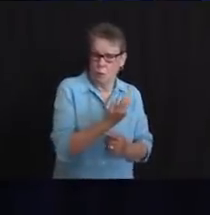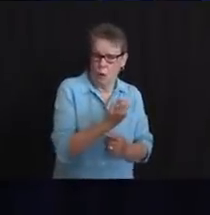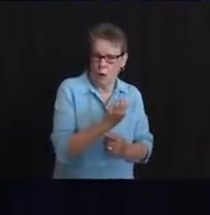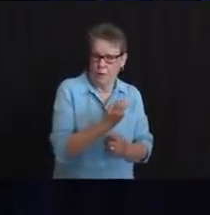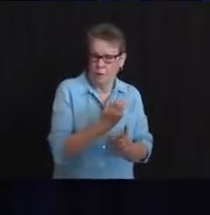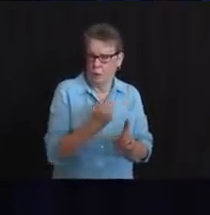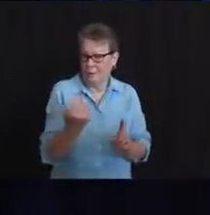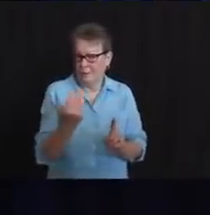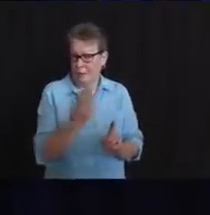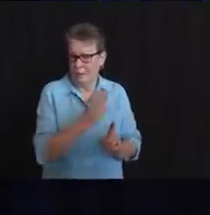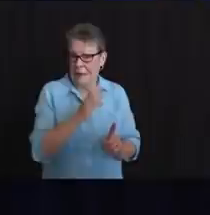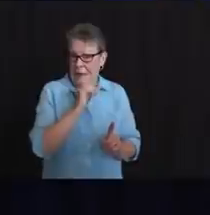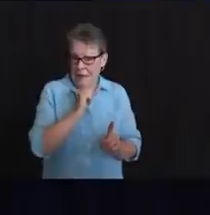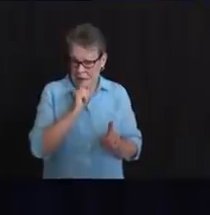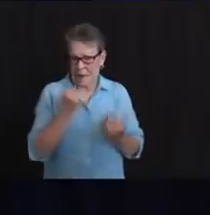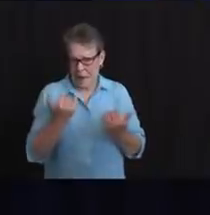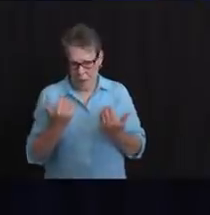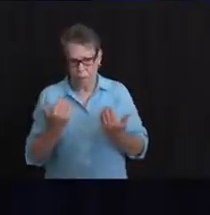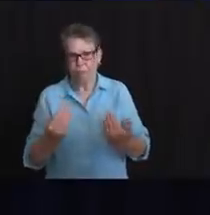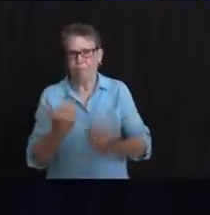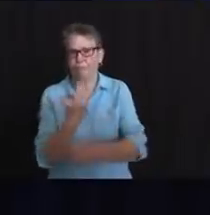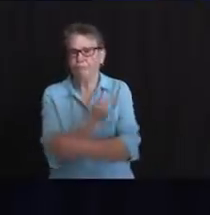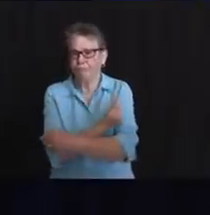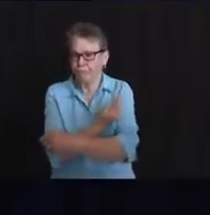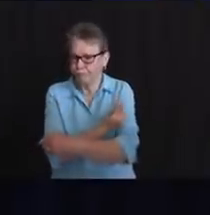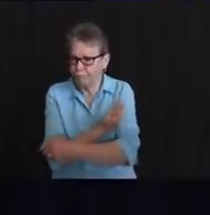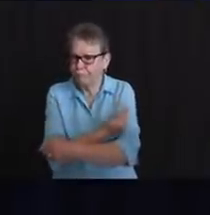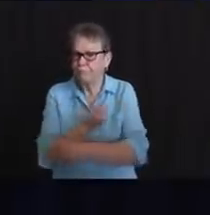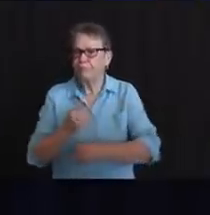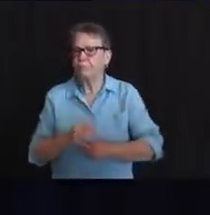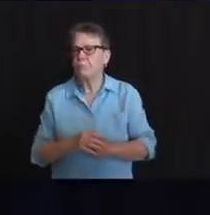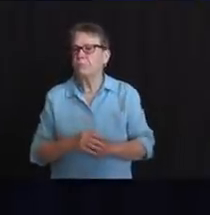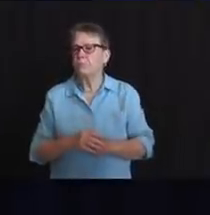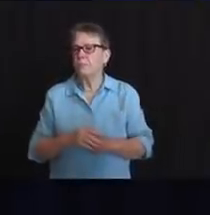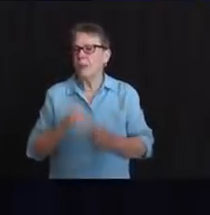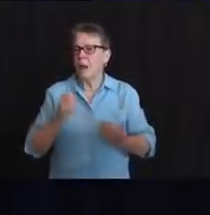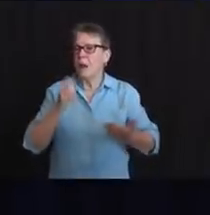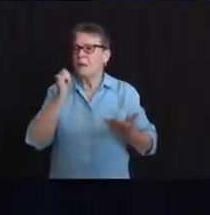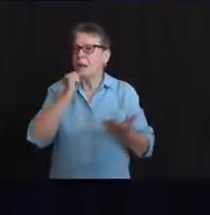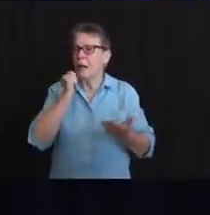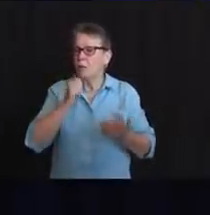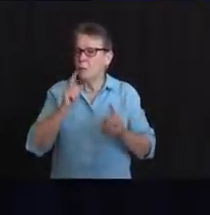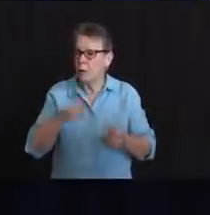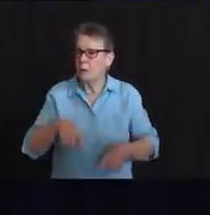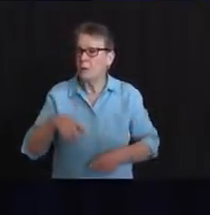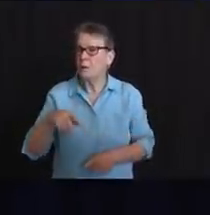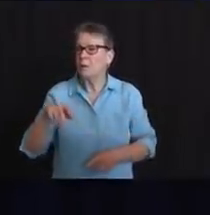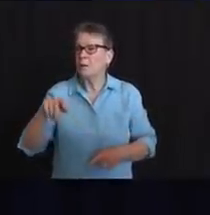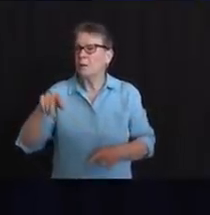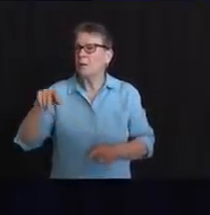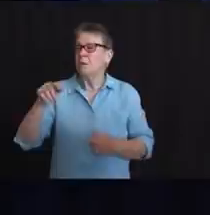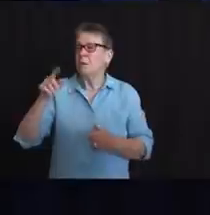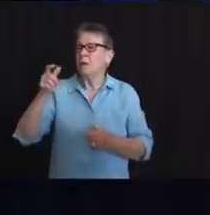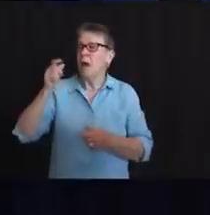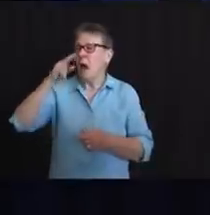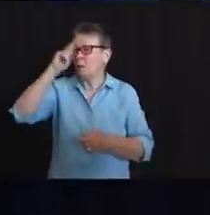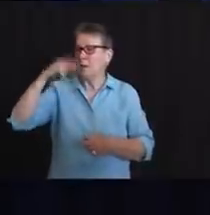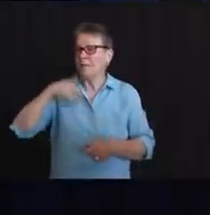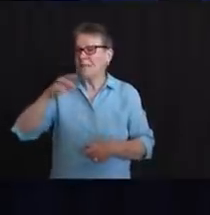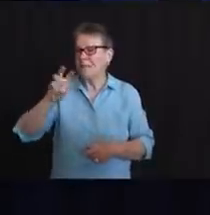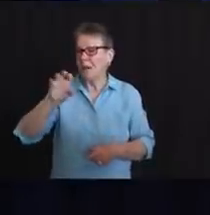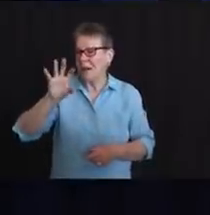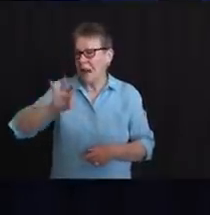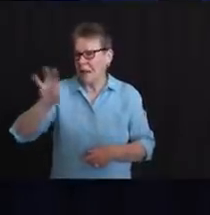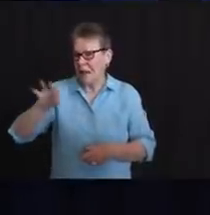Moving on to the daily report, as the Governor shared, our hospitals reported 699 hospitalizations of COVID-19